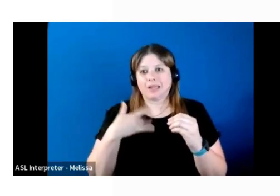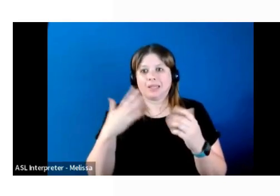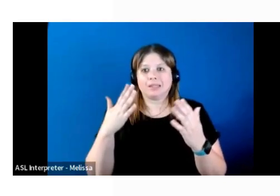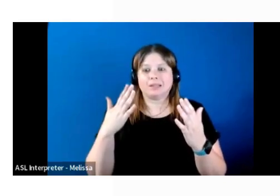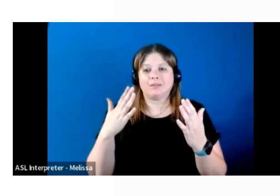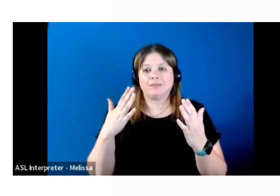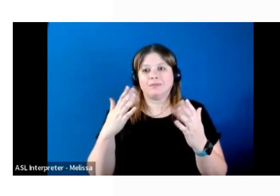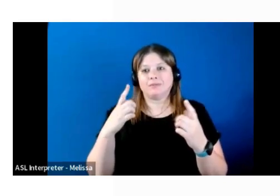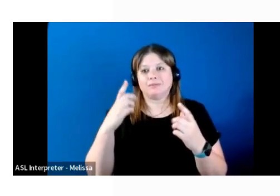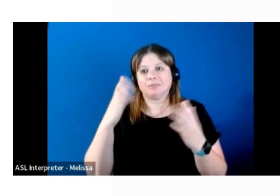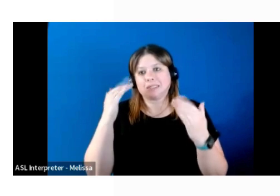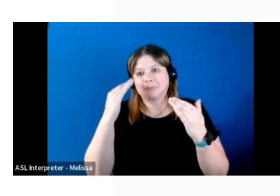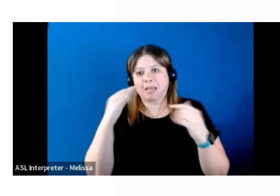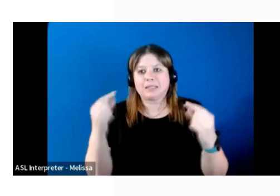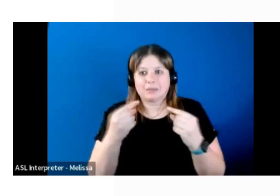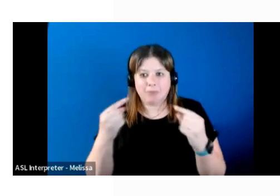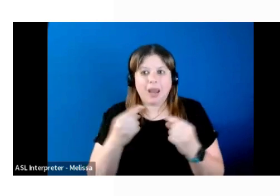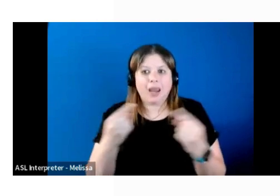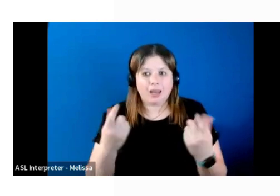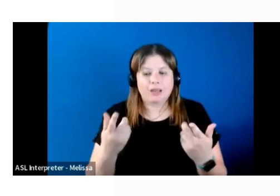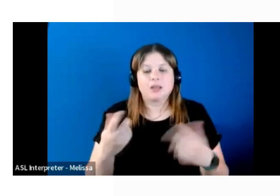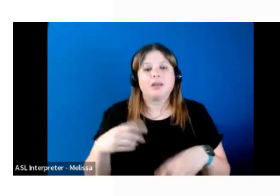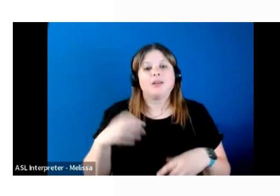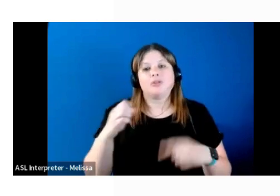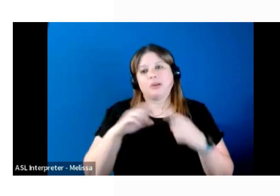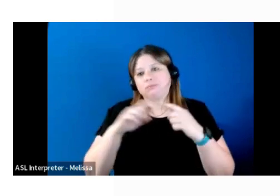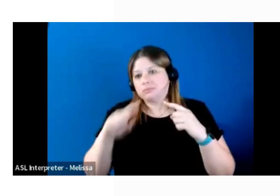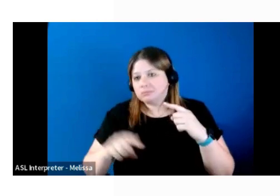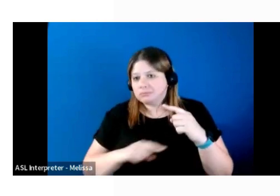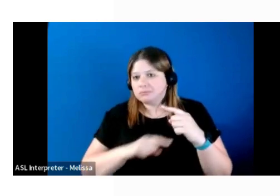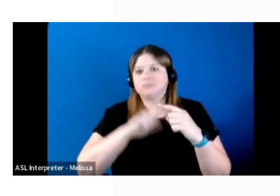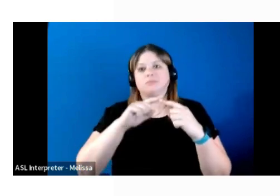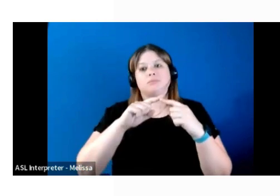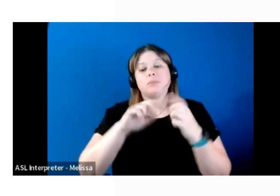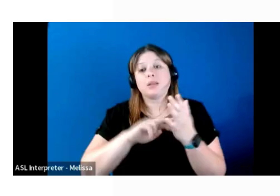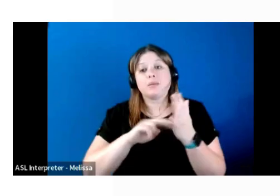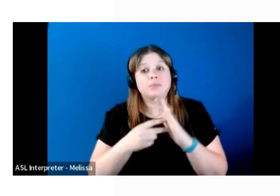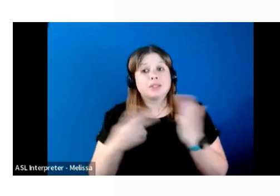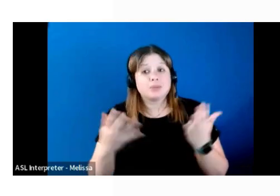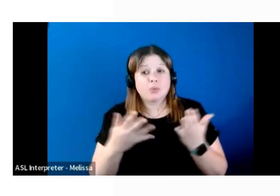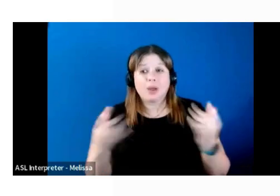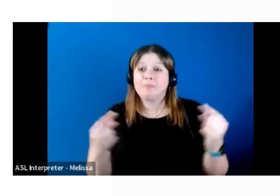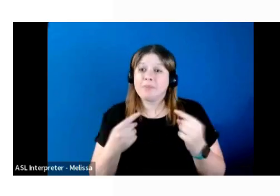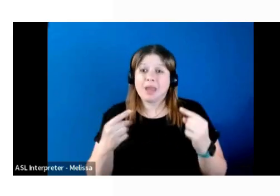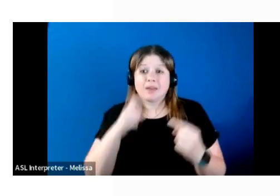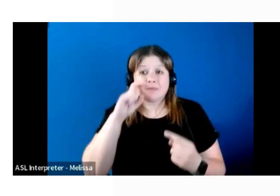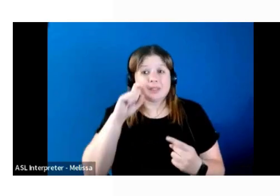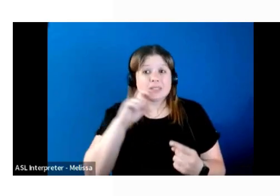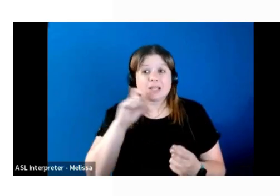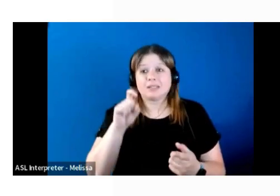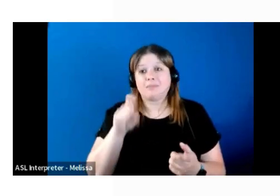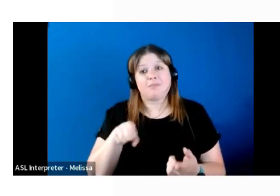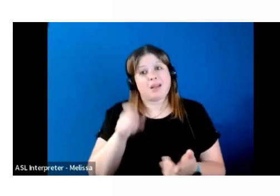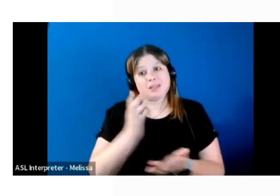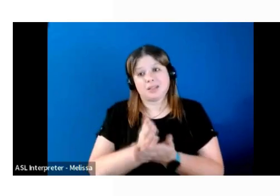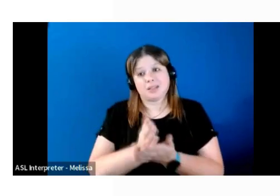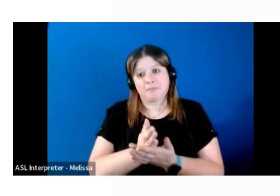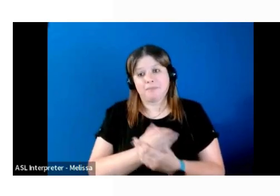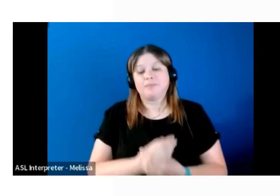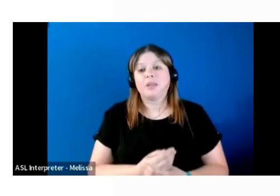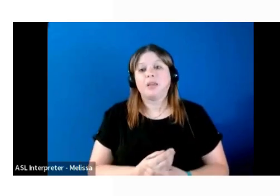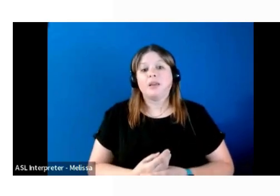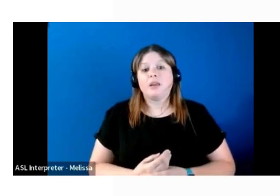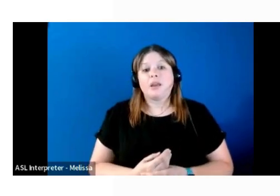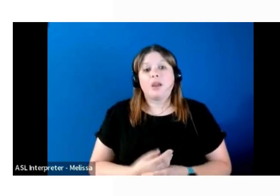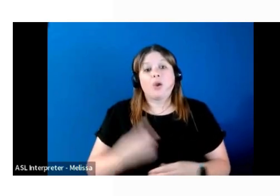So the key here is that painful sex has to stop. Meanwhile, we do